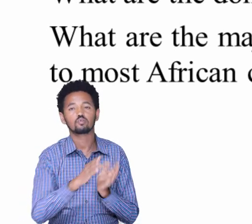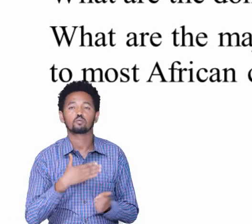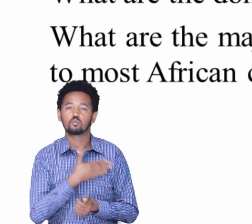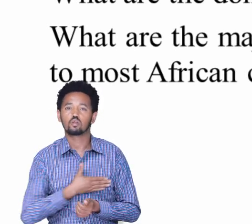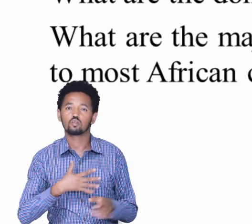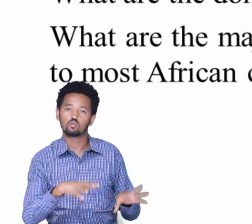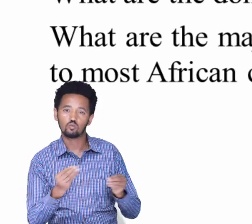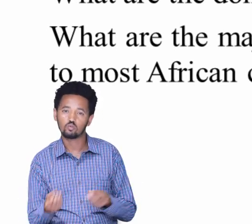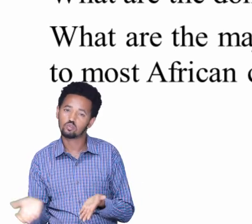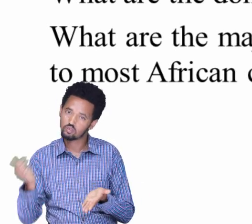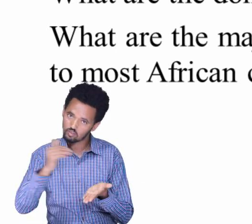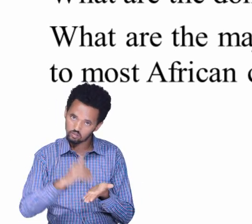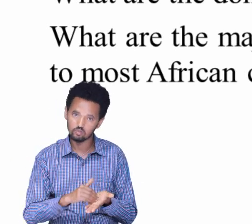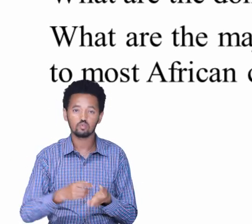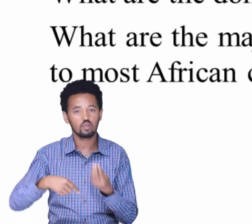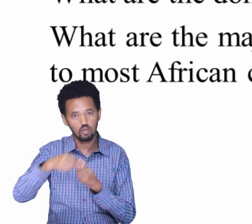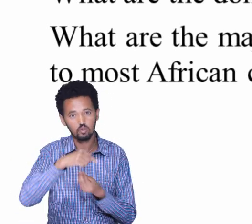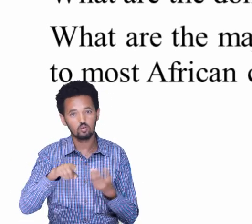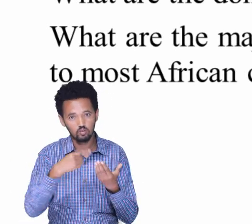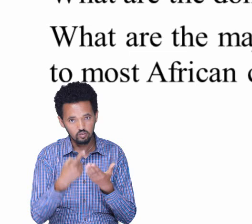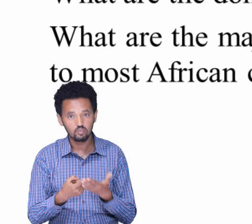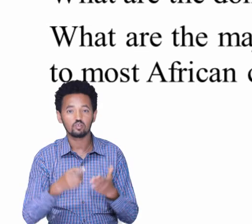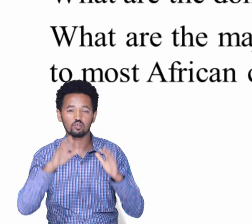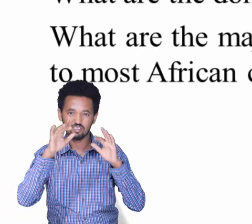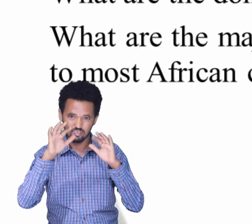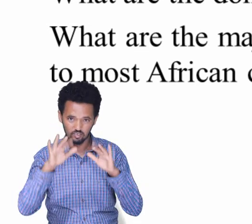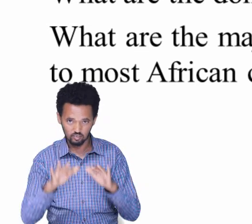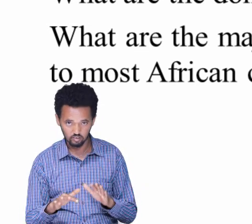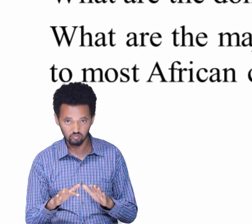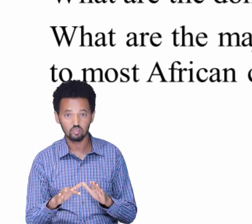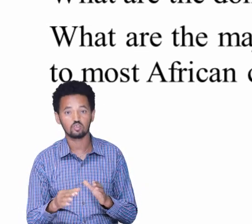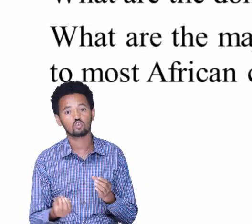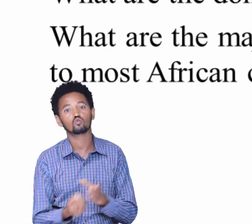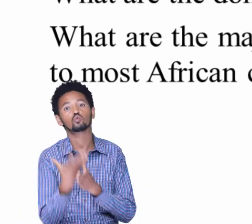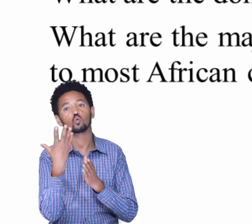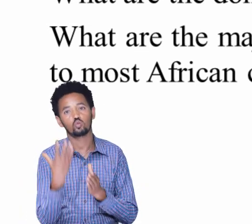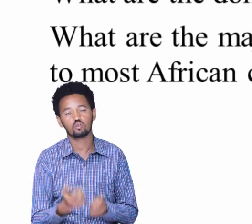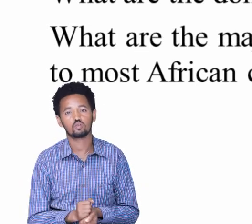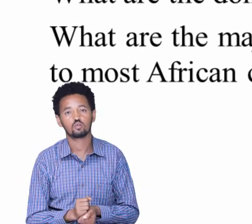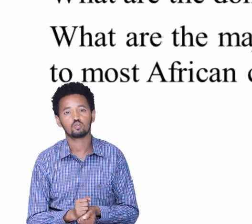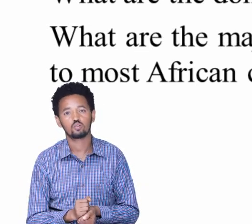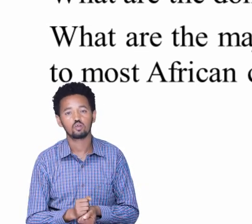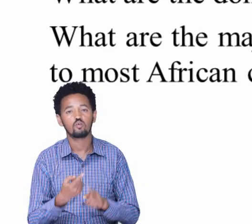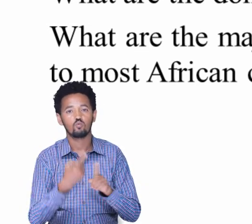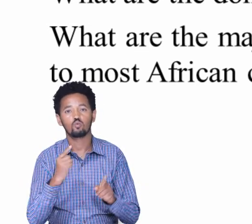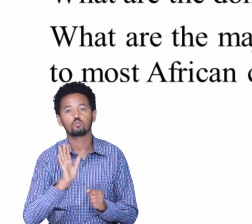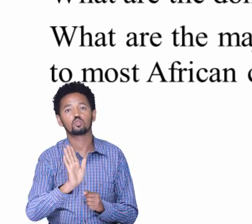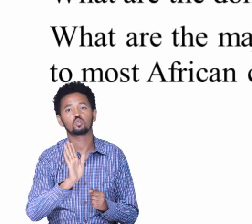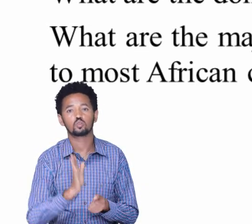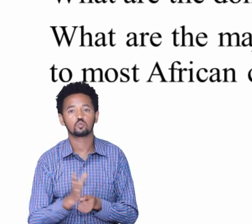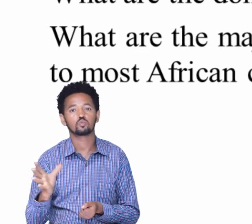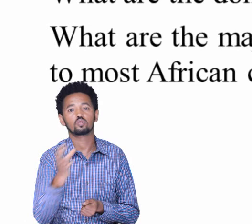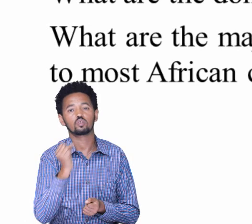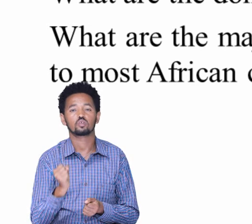It is our today lesson. Next time we will